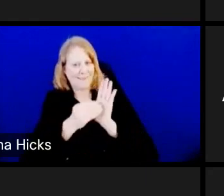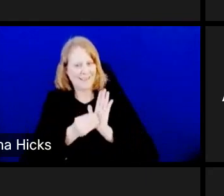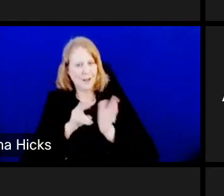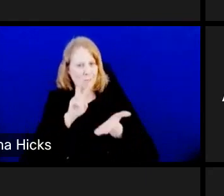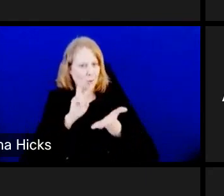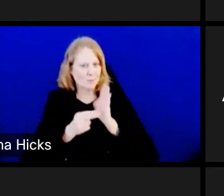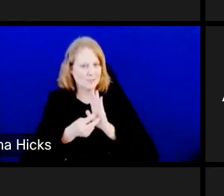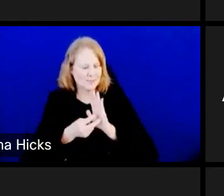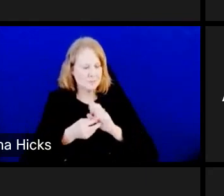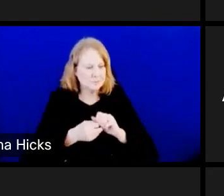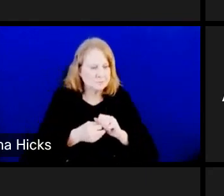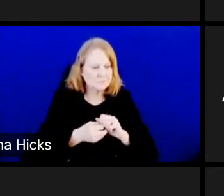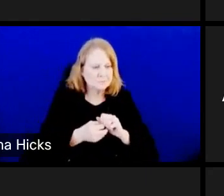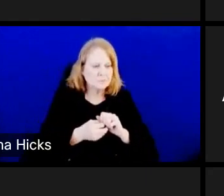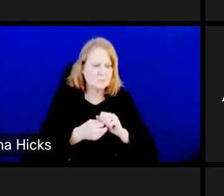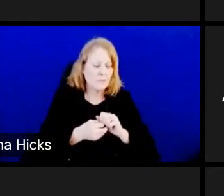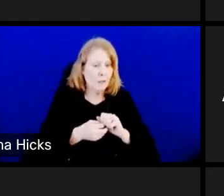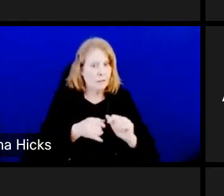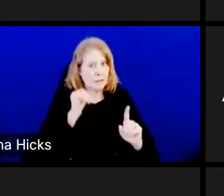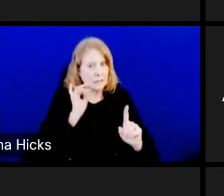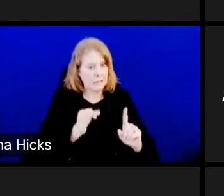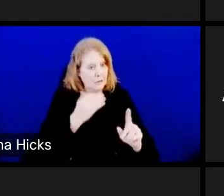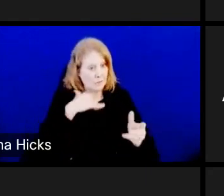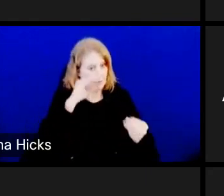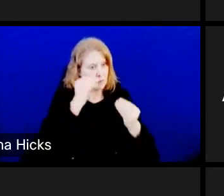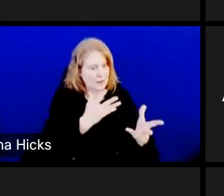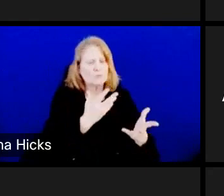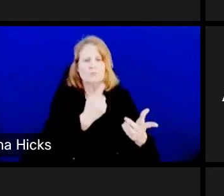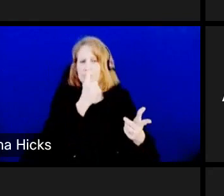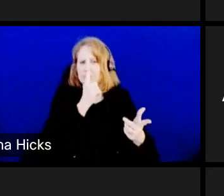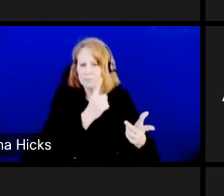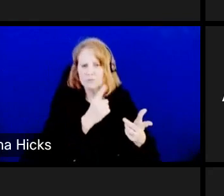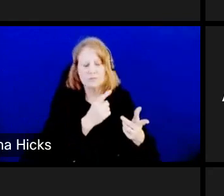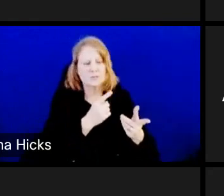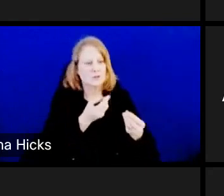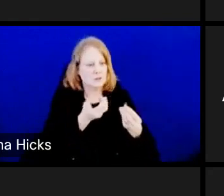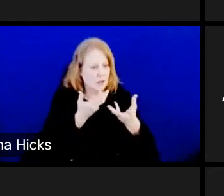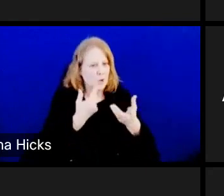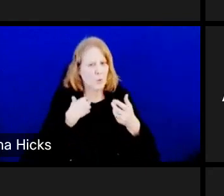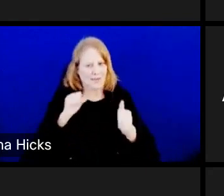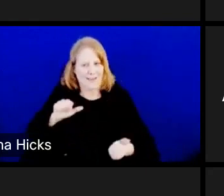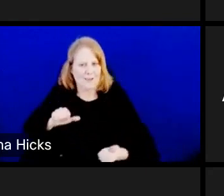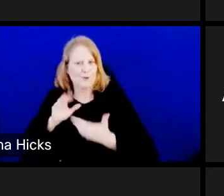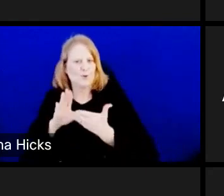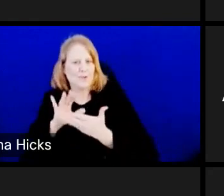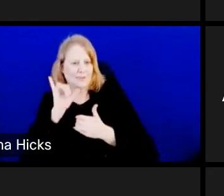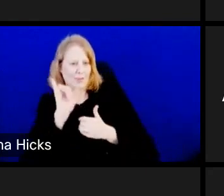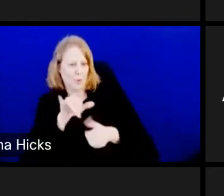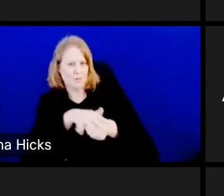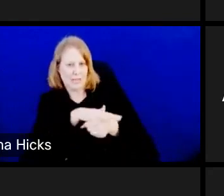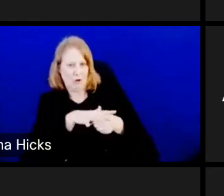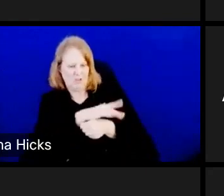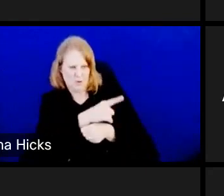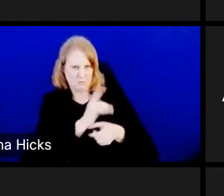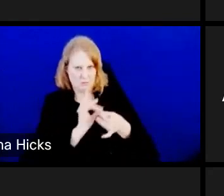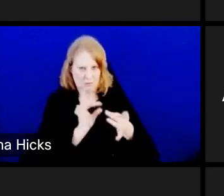with you offline to get those locations, if you have them, then we can make sure that we can get those areas addressed. You also had